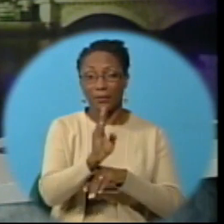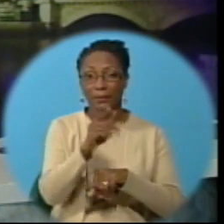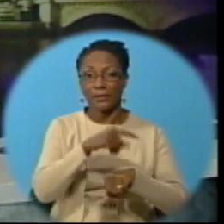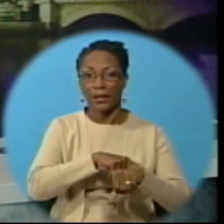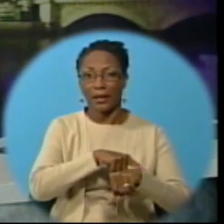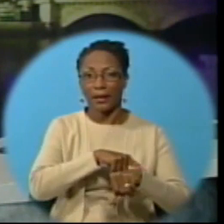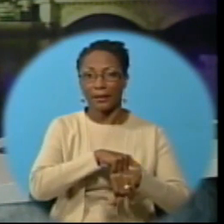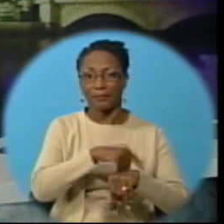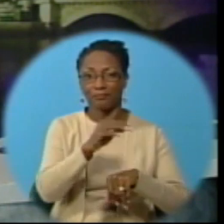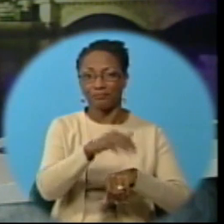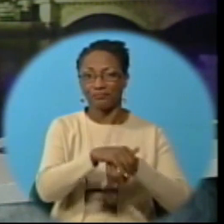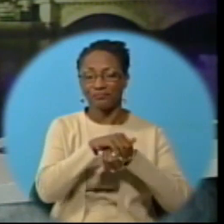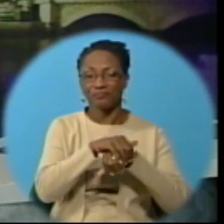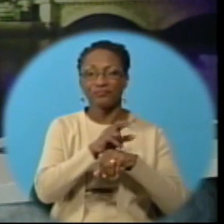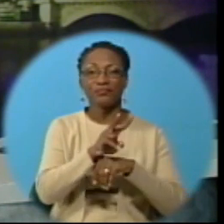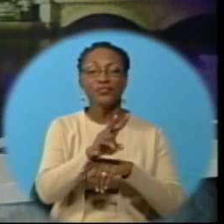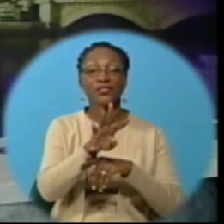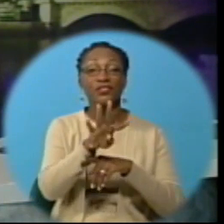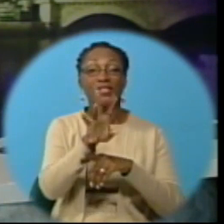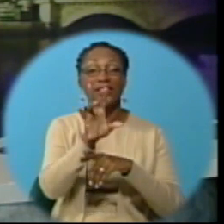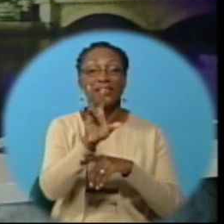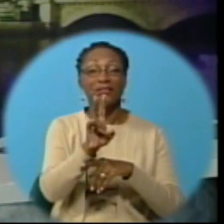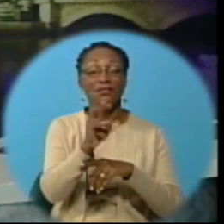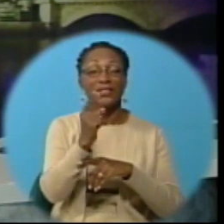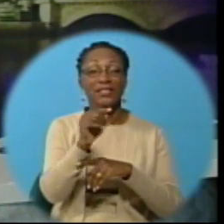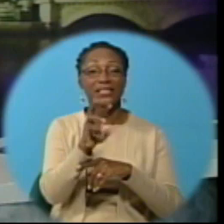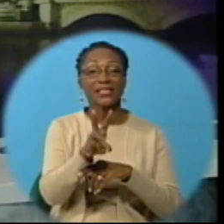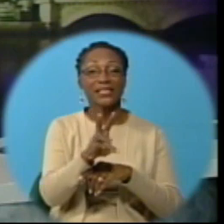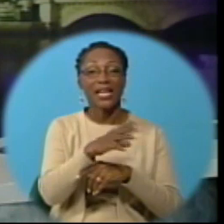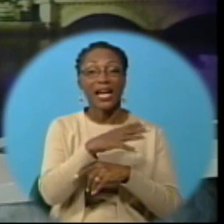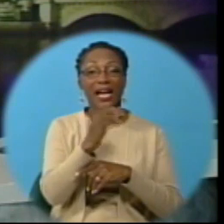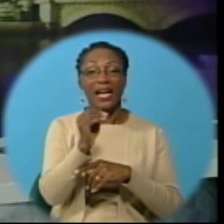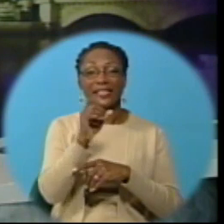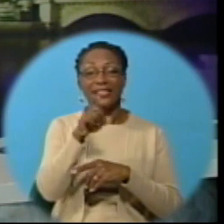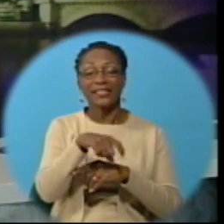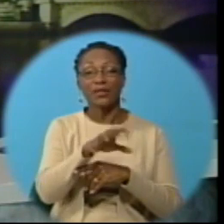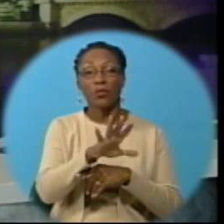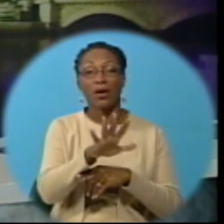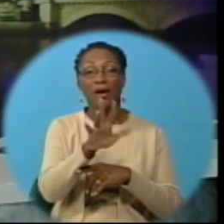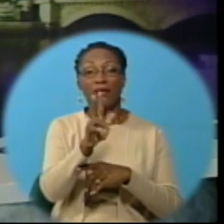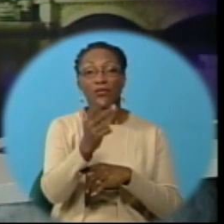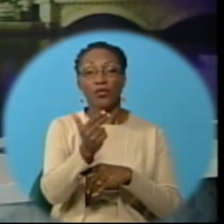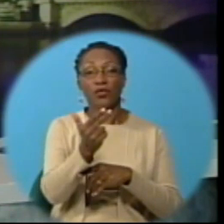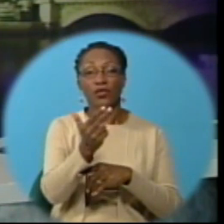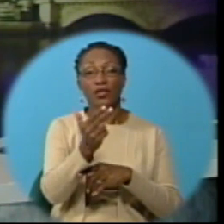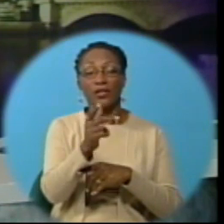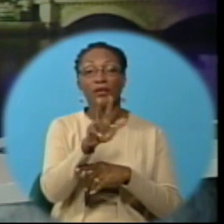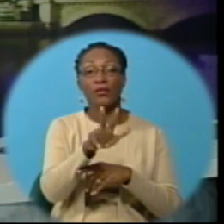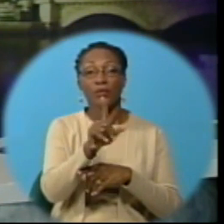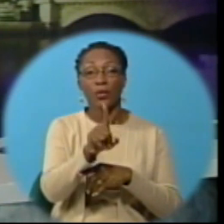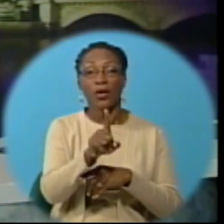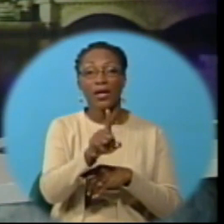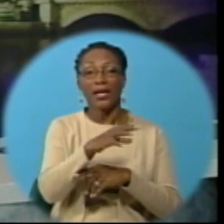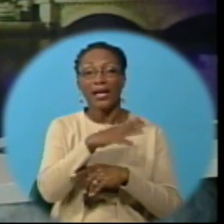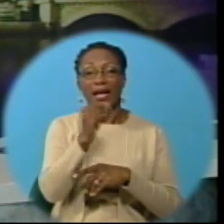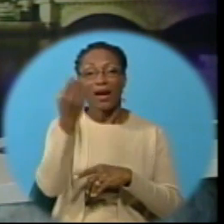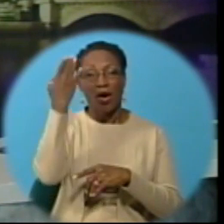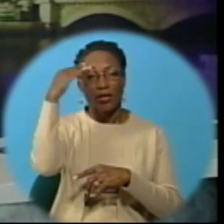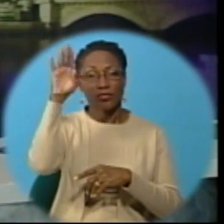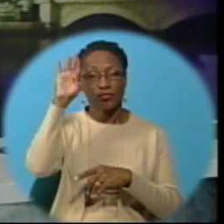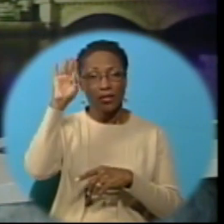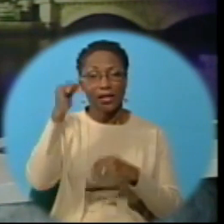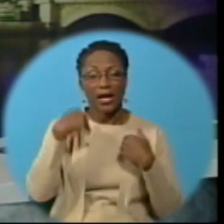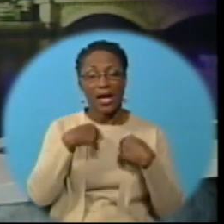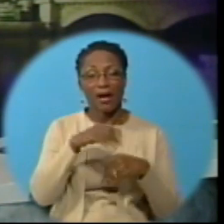overnight and needing 531 for victory were bowled out for 312. Scores in the match: Australia 570 for